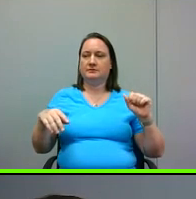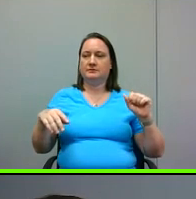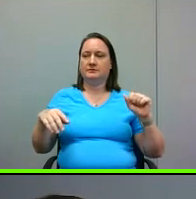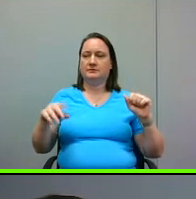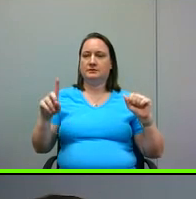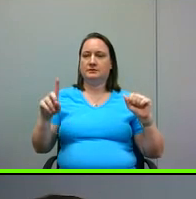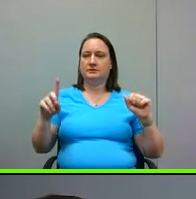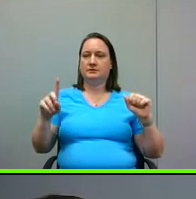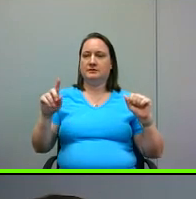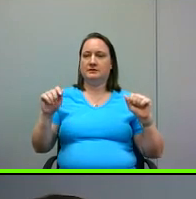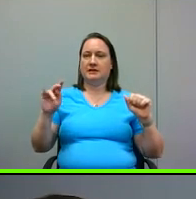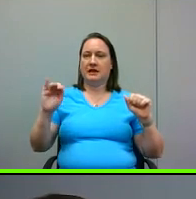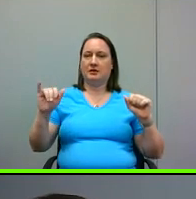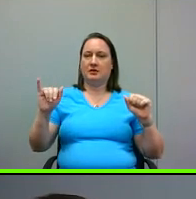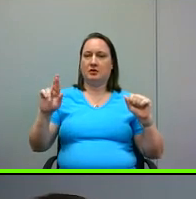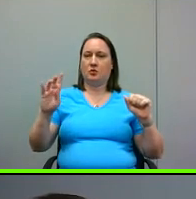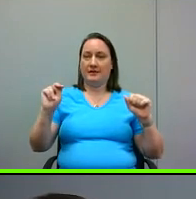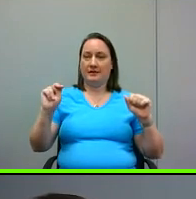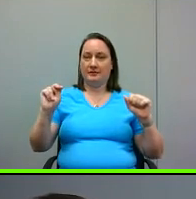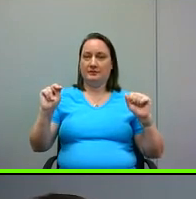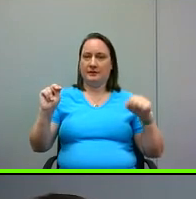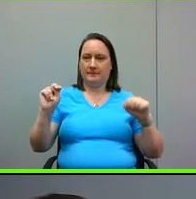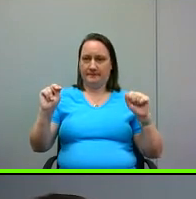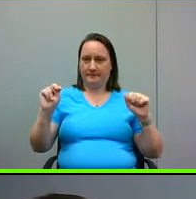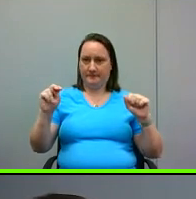Daniel Irwin. Yes.